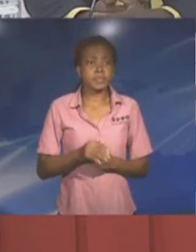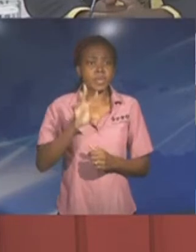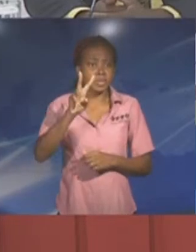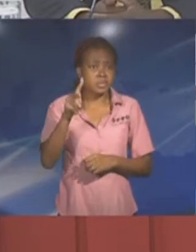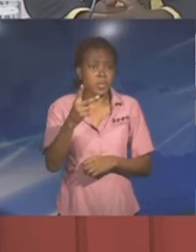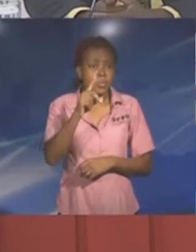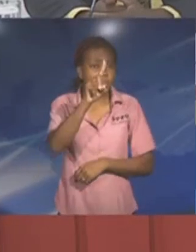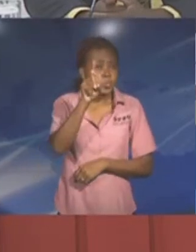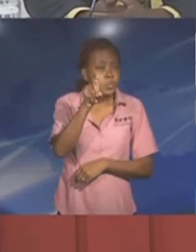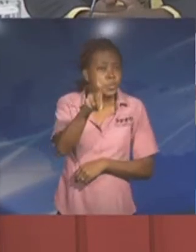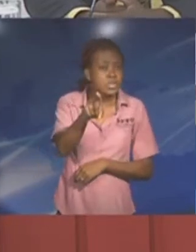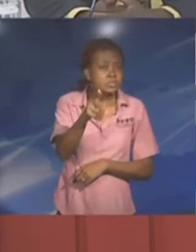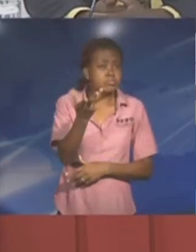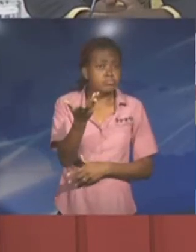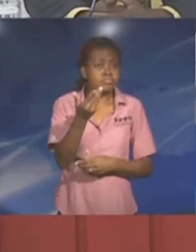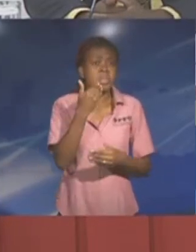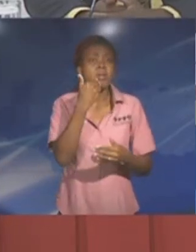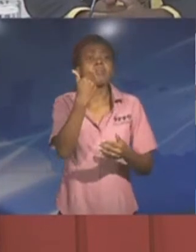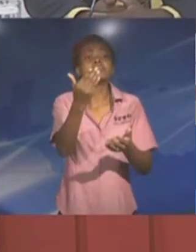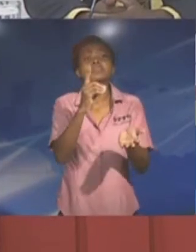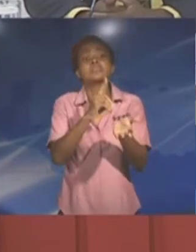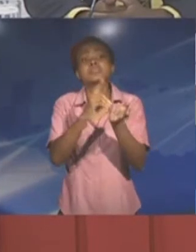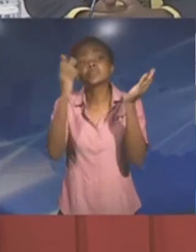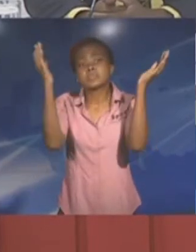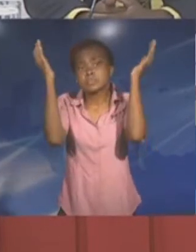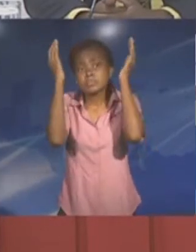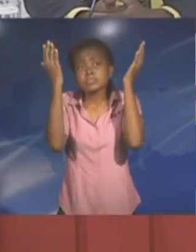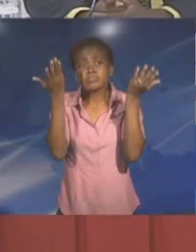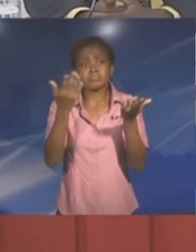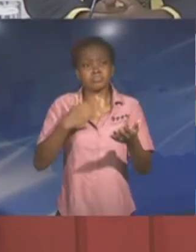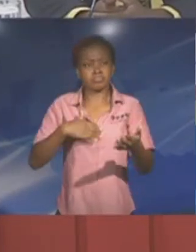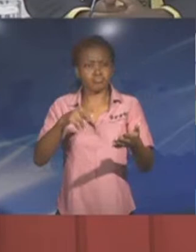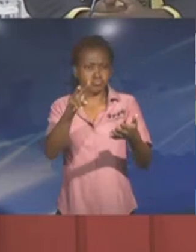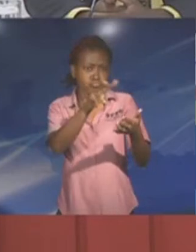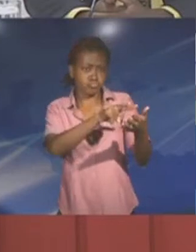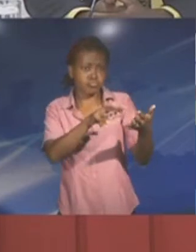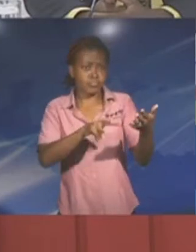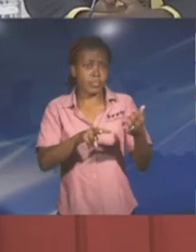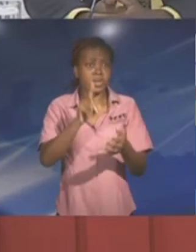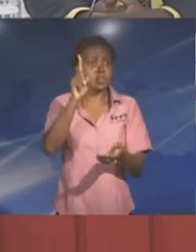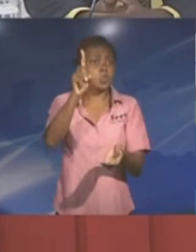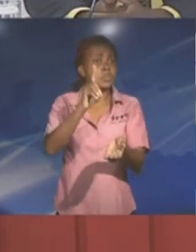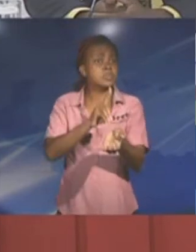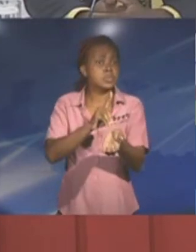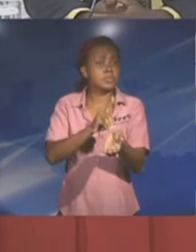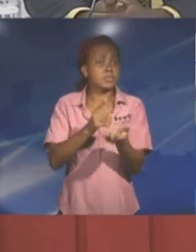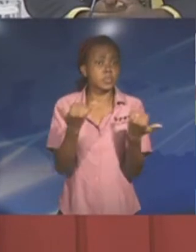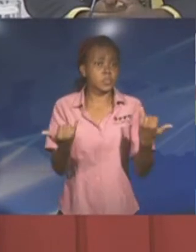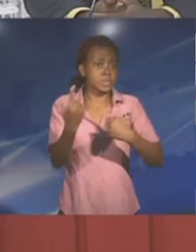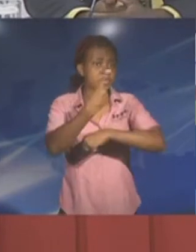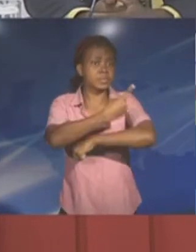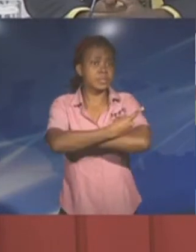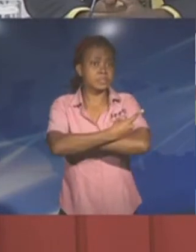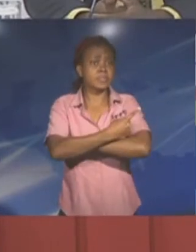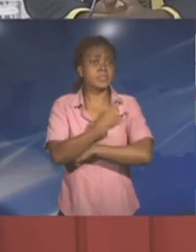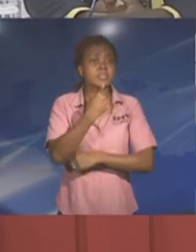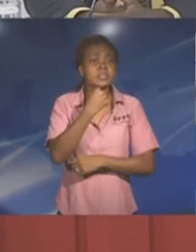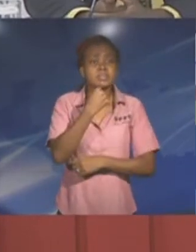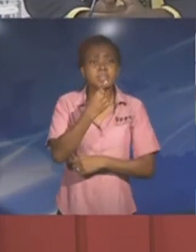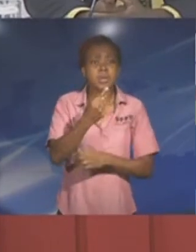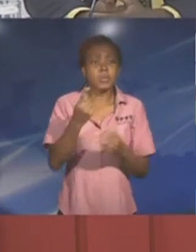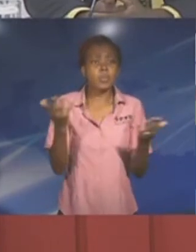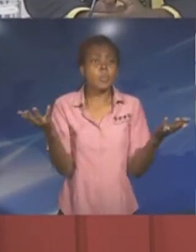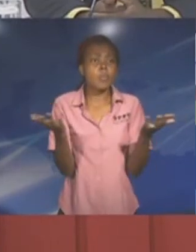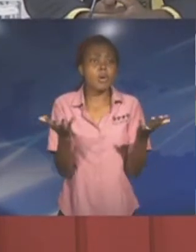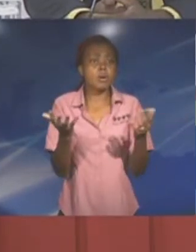for Dr. Hines. Now, Dr. Hines, I'm reading that Dr. Tedros would have said, I think it's today, short while ago that the end of the